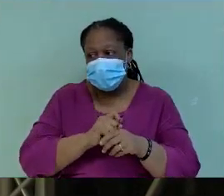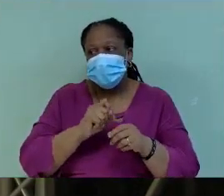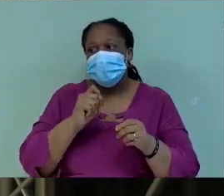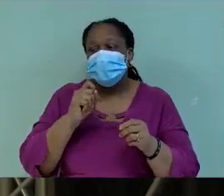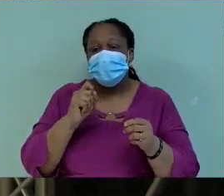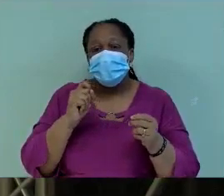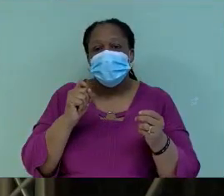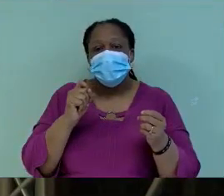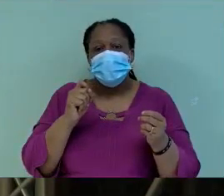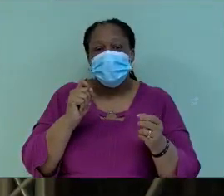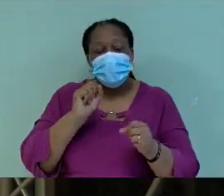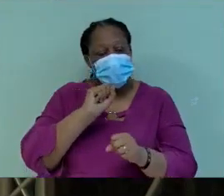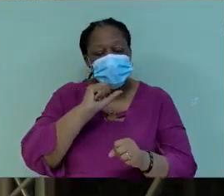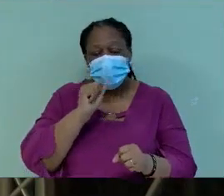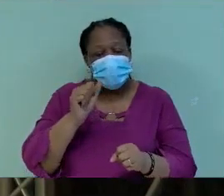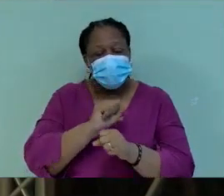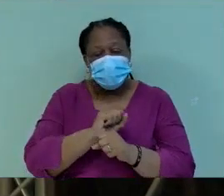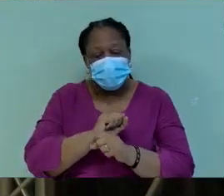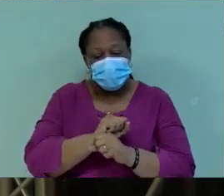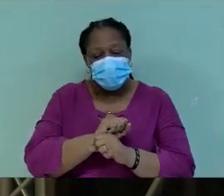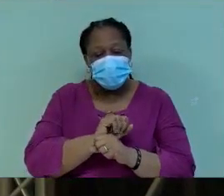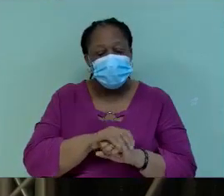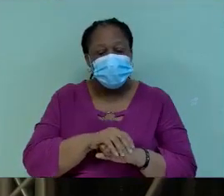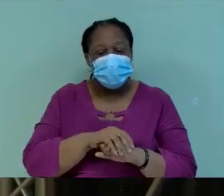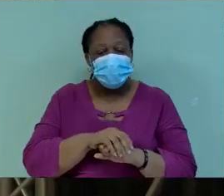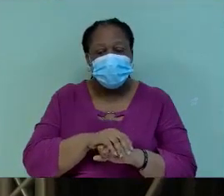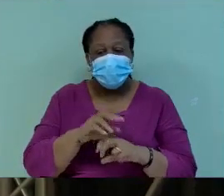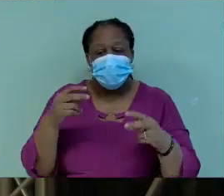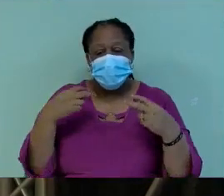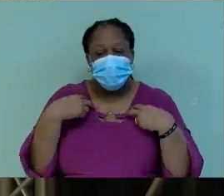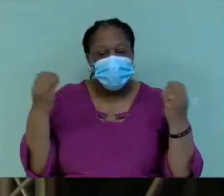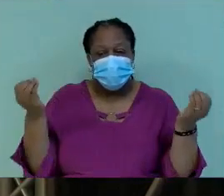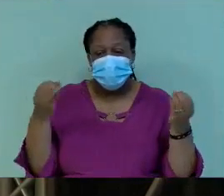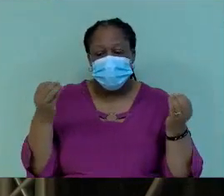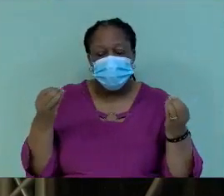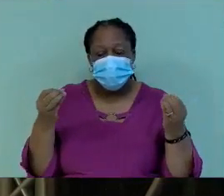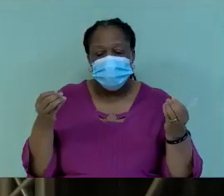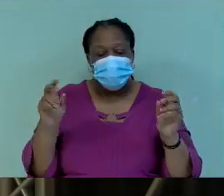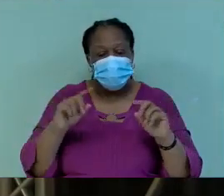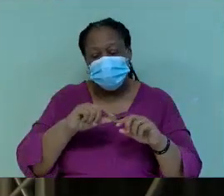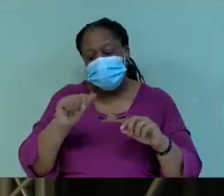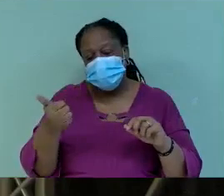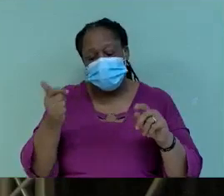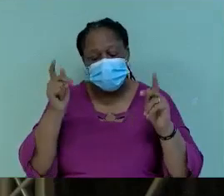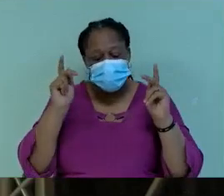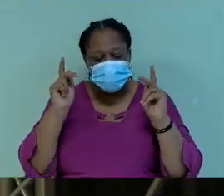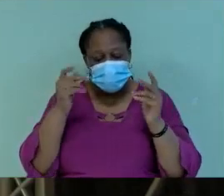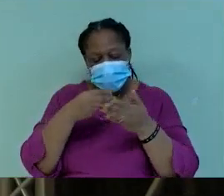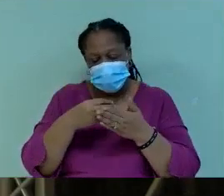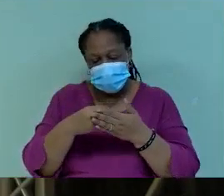individuals must be able to prove no other form of assistance is being extended to him or her.